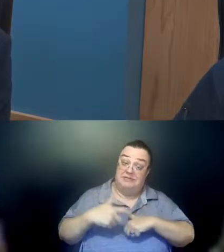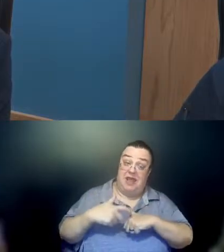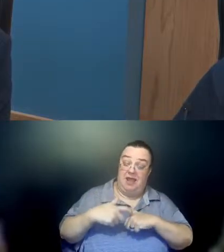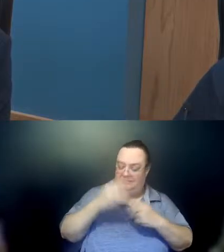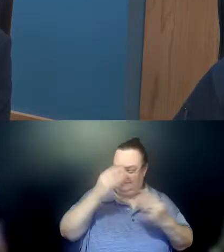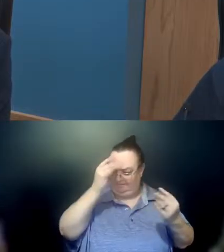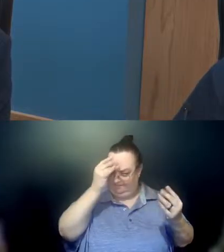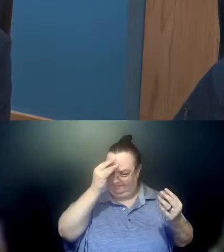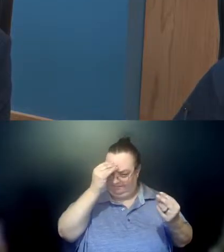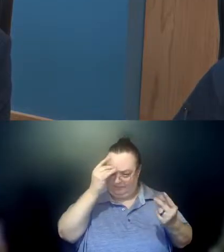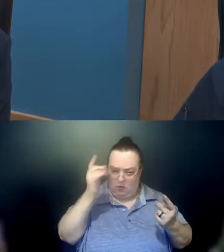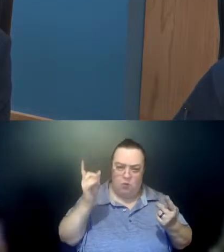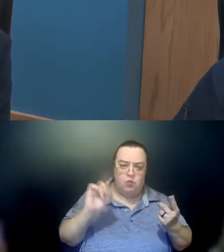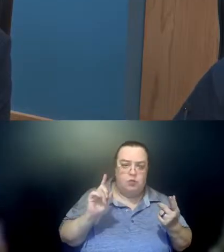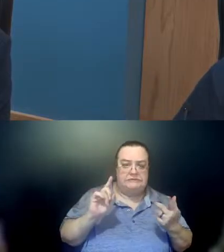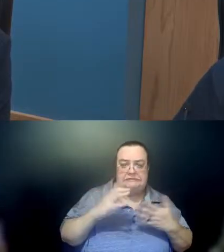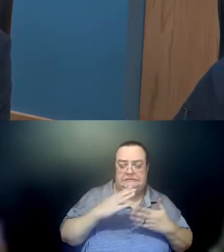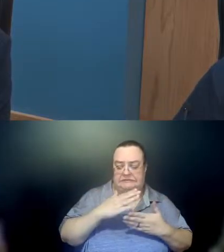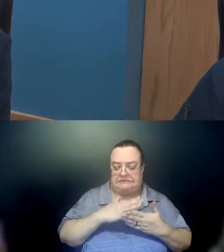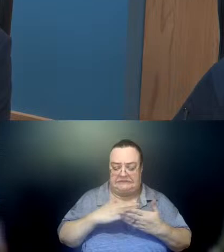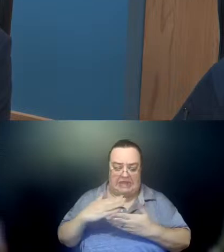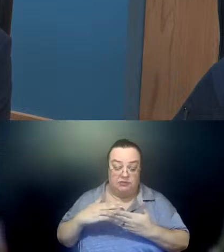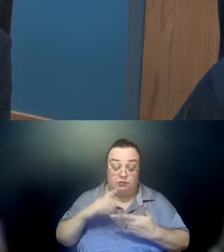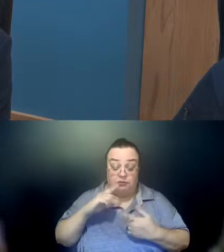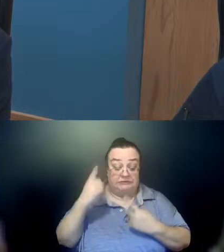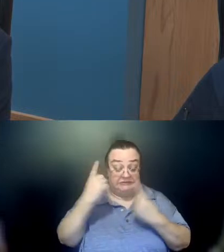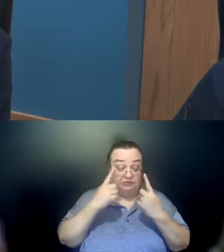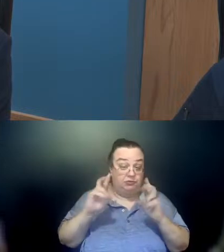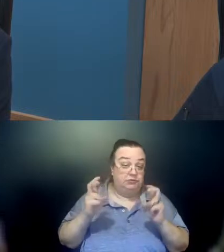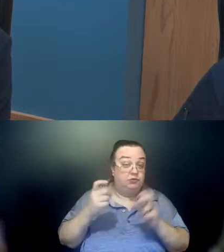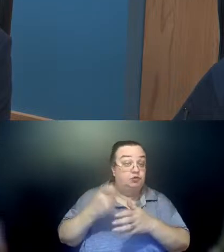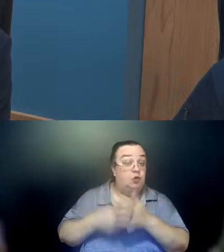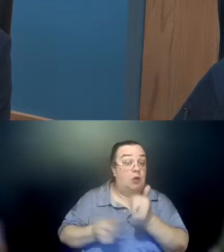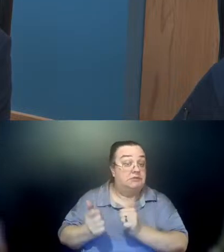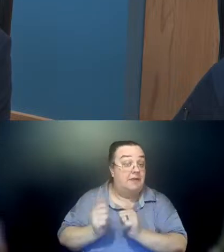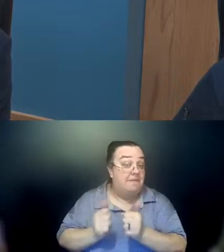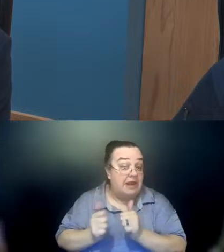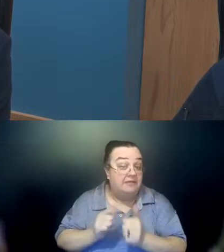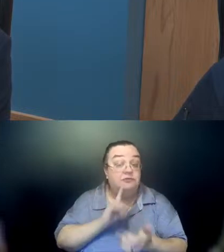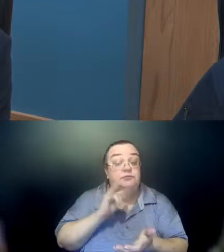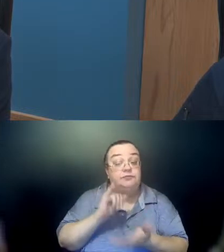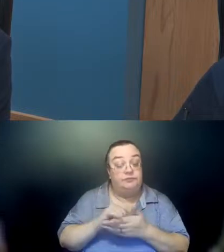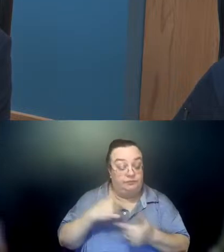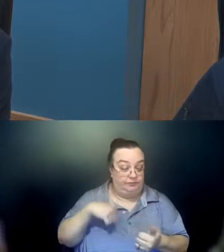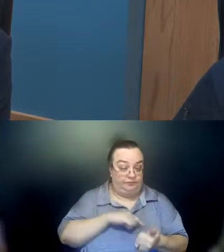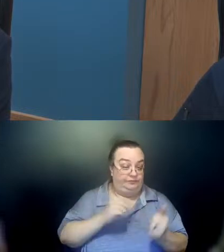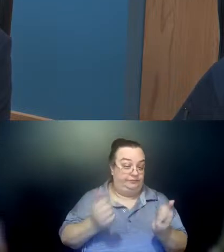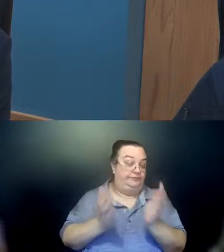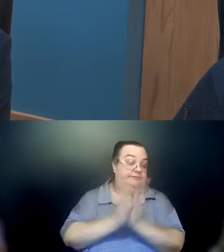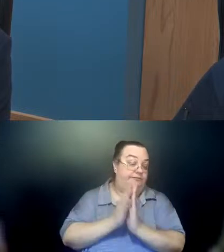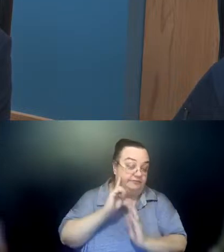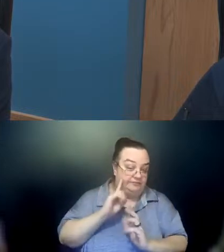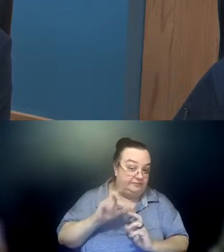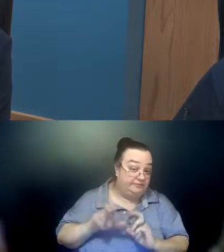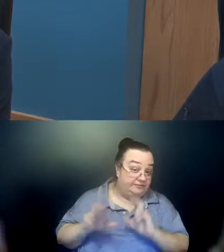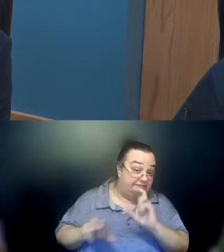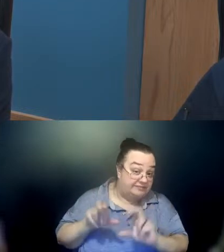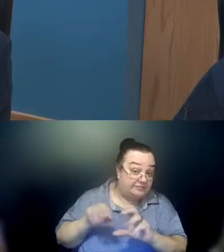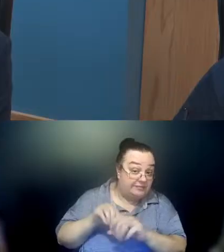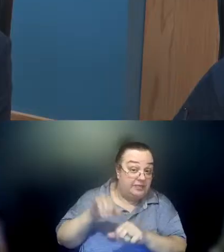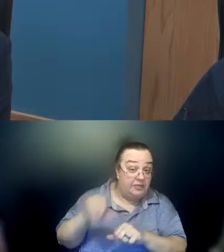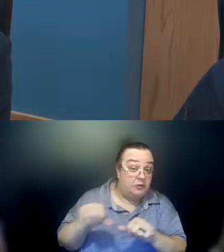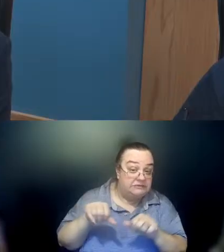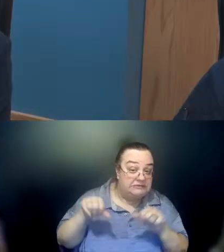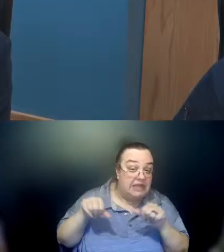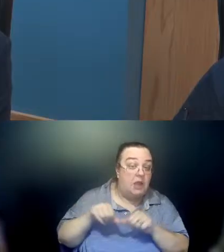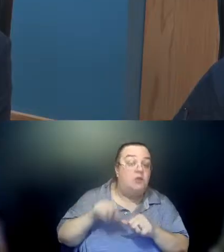what sectors are cost competitive, so that we can ask for investment in those areas to